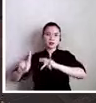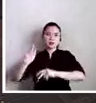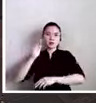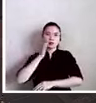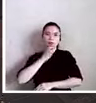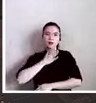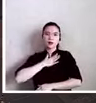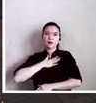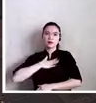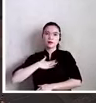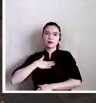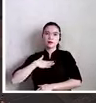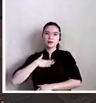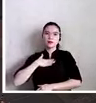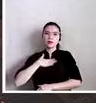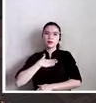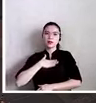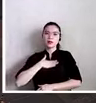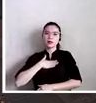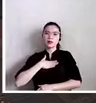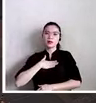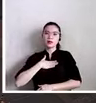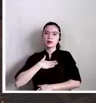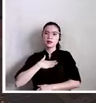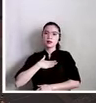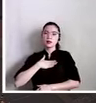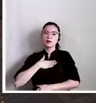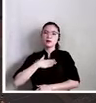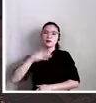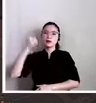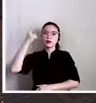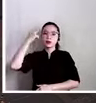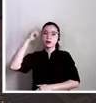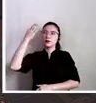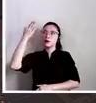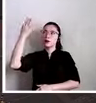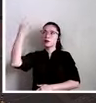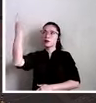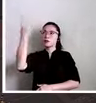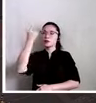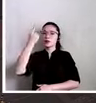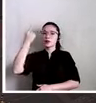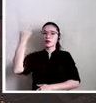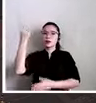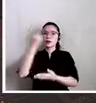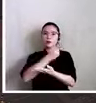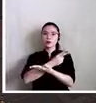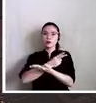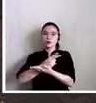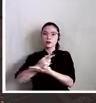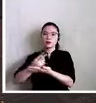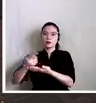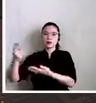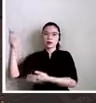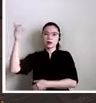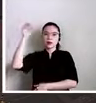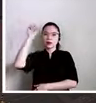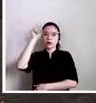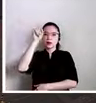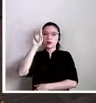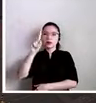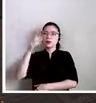of goodwill. For you alone are the Holy One,